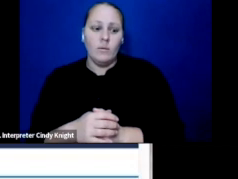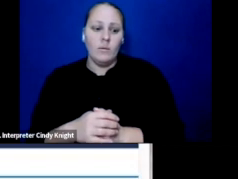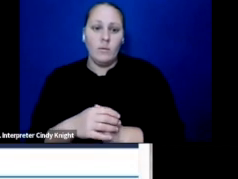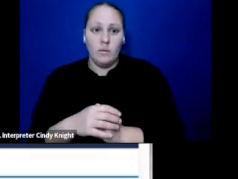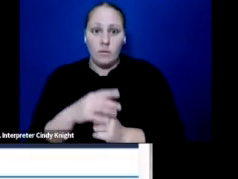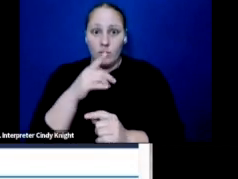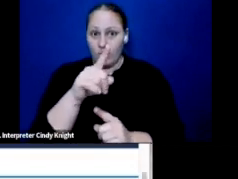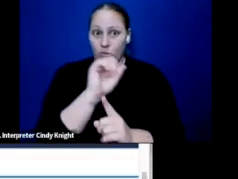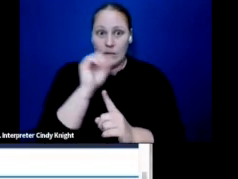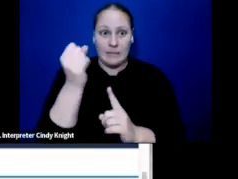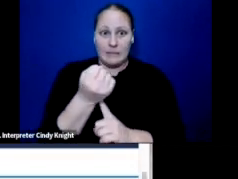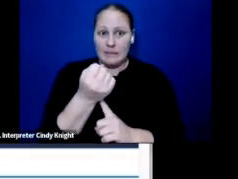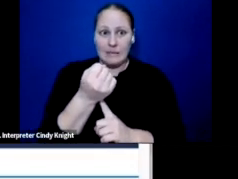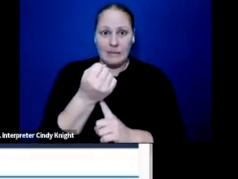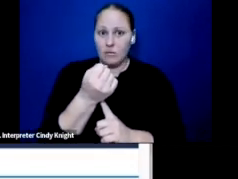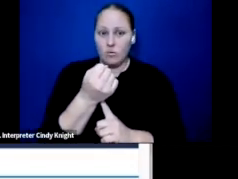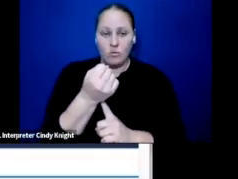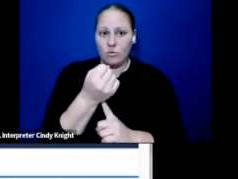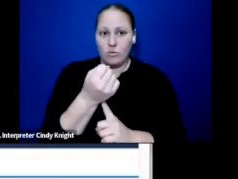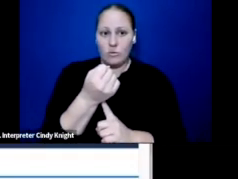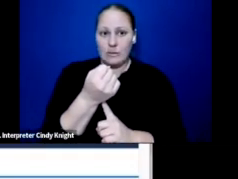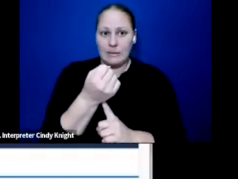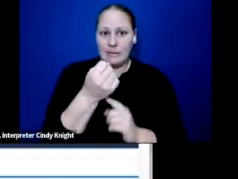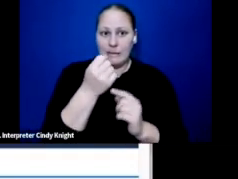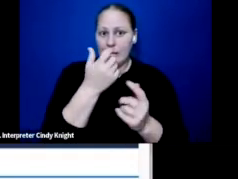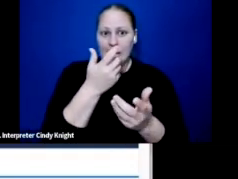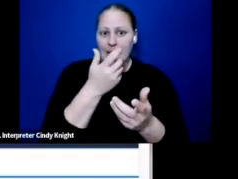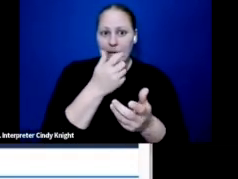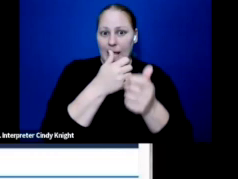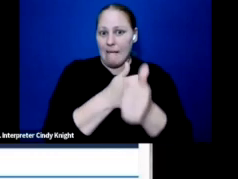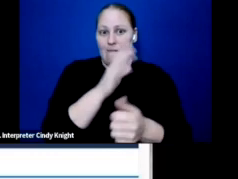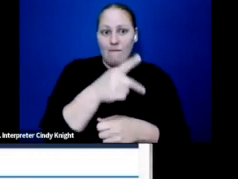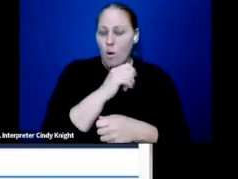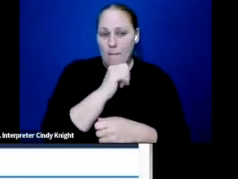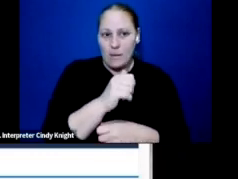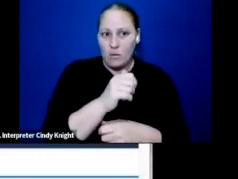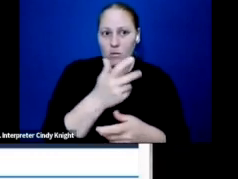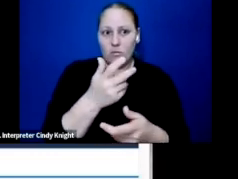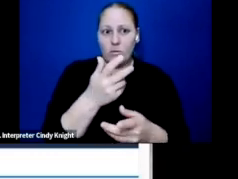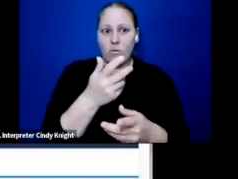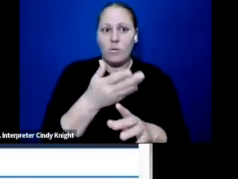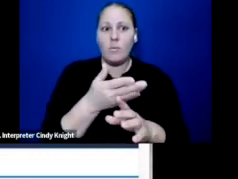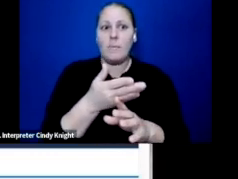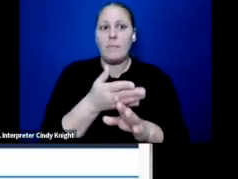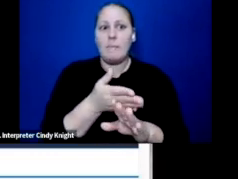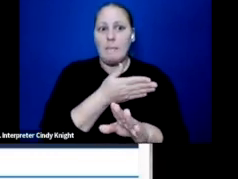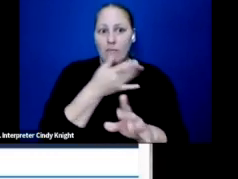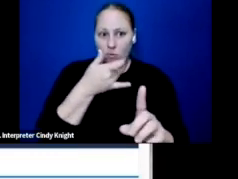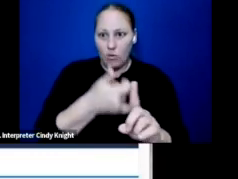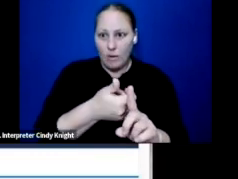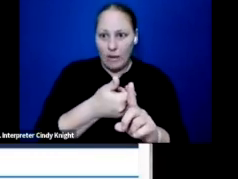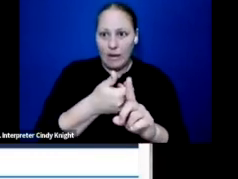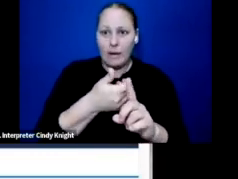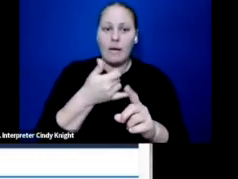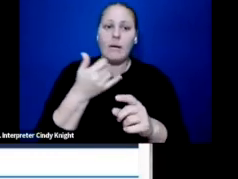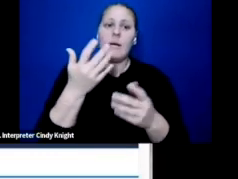In this case, I had not consented to follow up. At this point, before I hang up the interaction with the help seeker, I